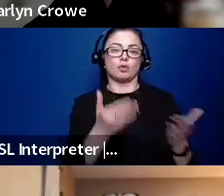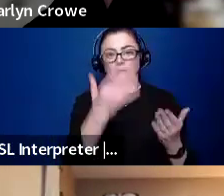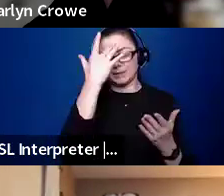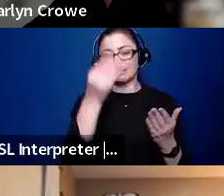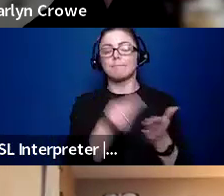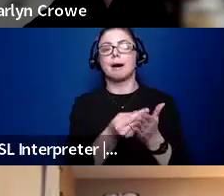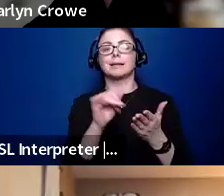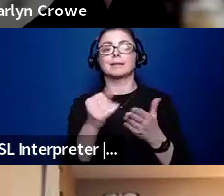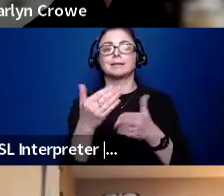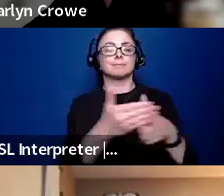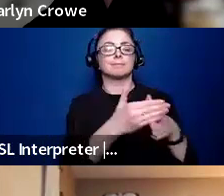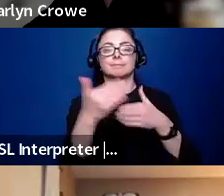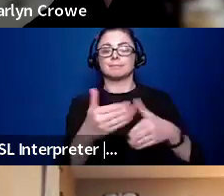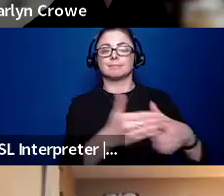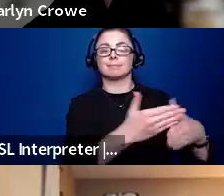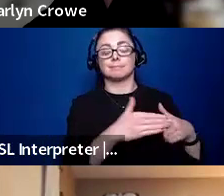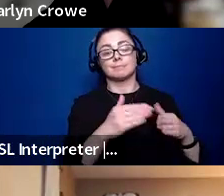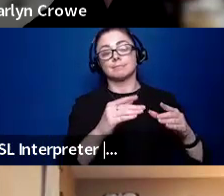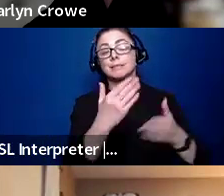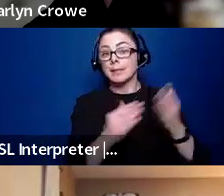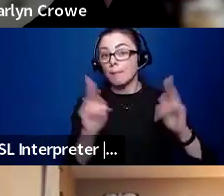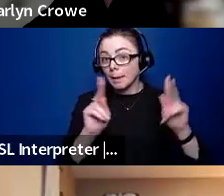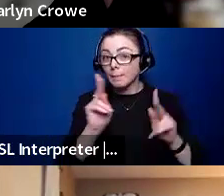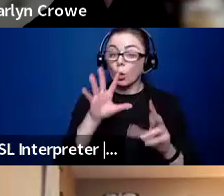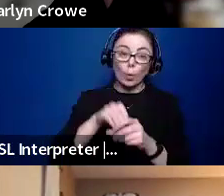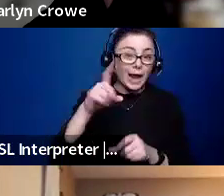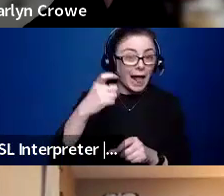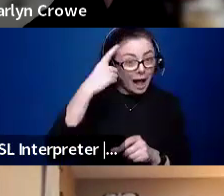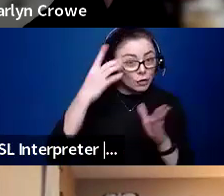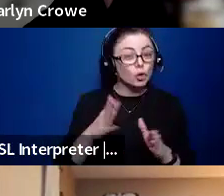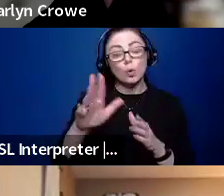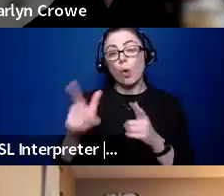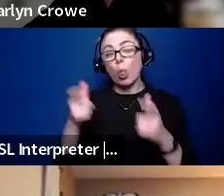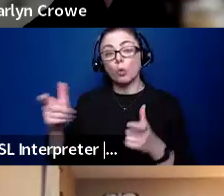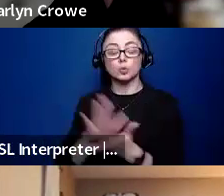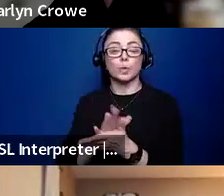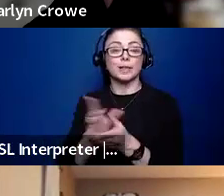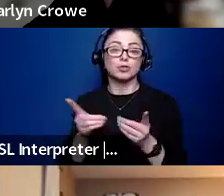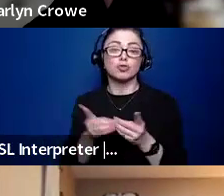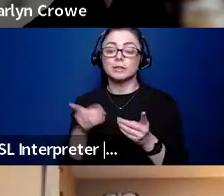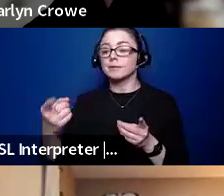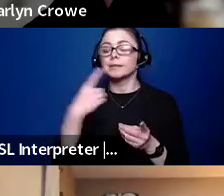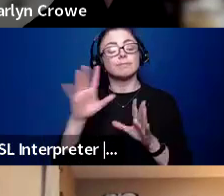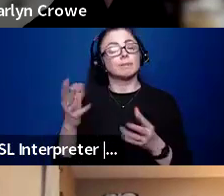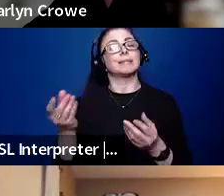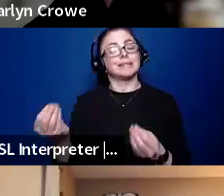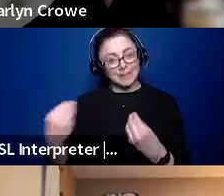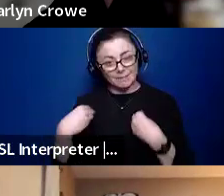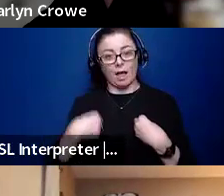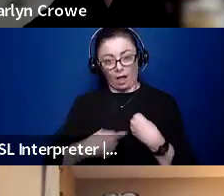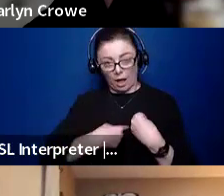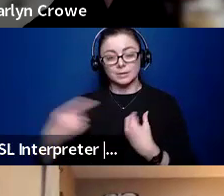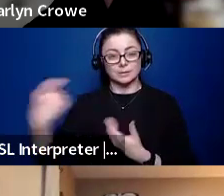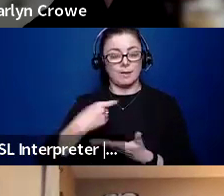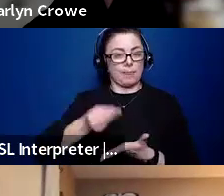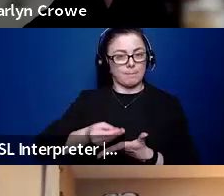around. Some people, including the governor and many of your large school districts, they say, give us the money and let us do